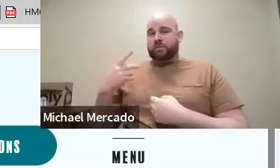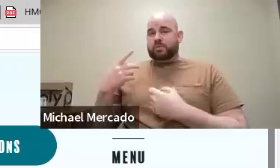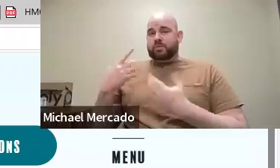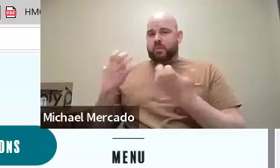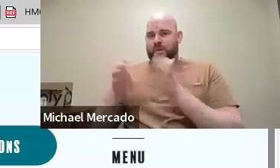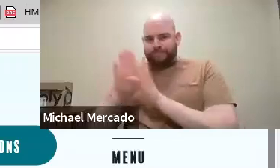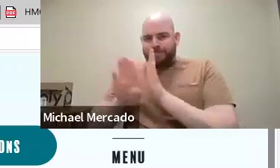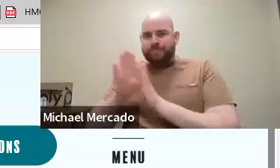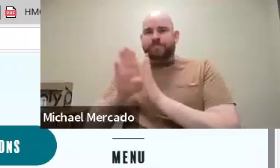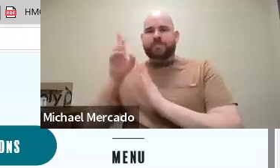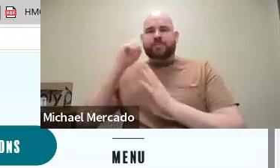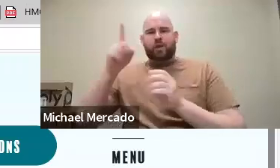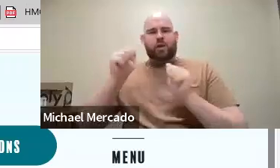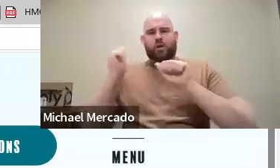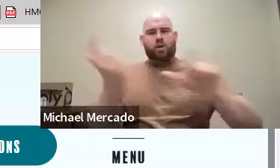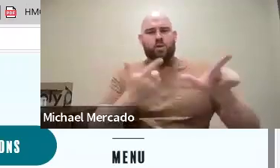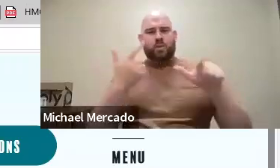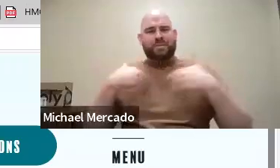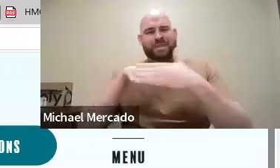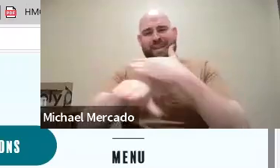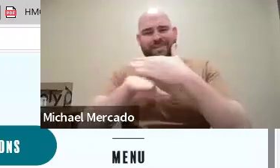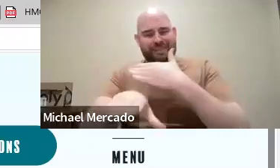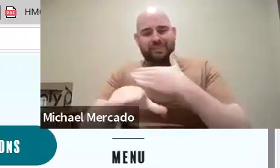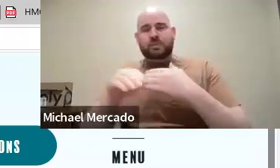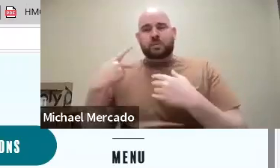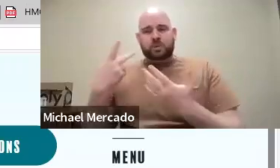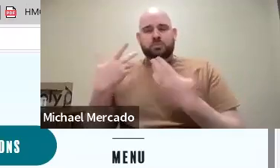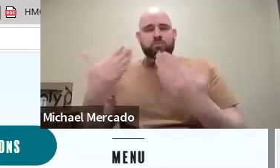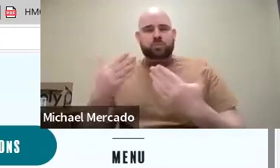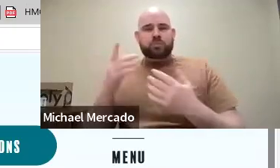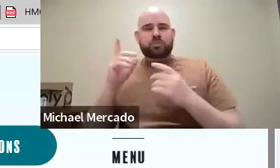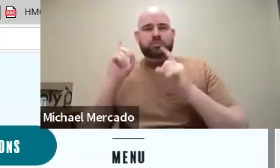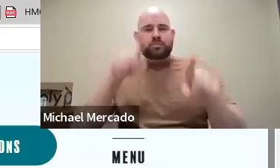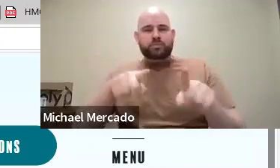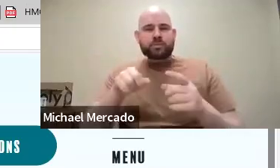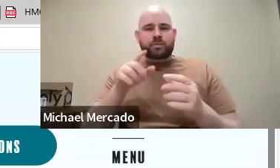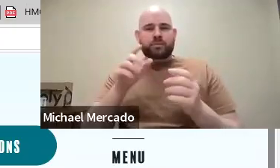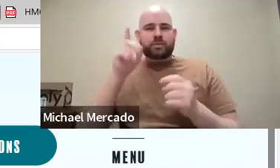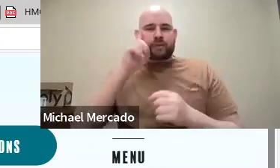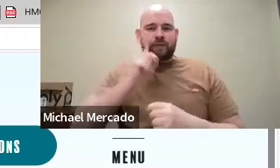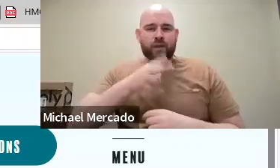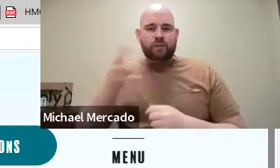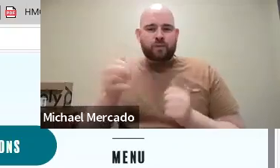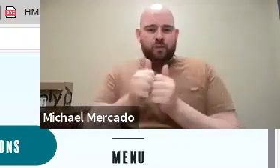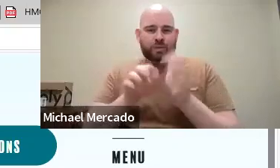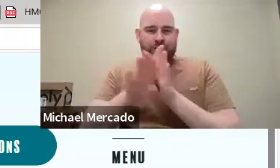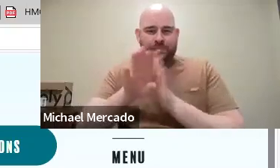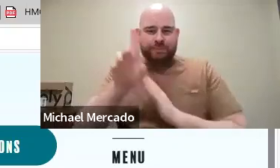electronically. Hubert and I really wanted to develop these for everyone to be able to have access to them.